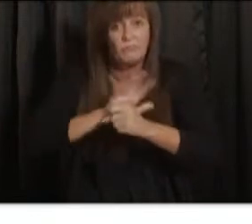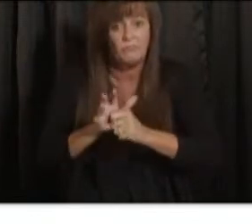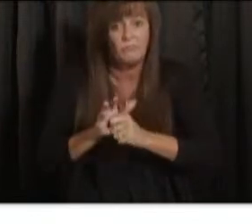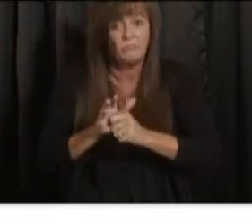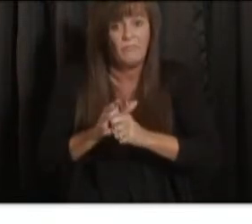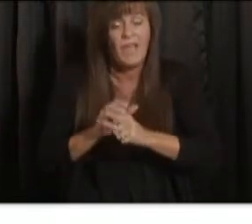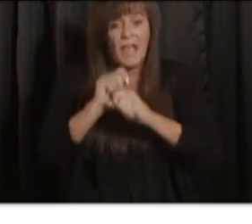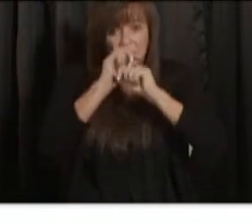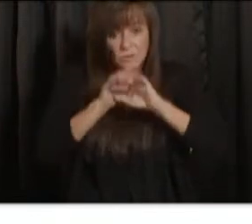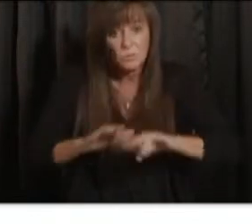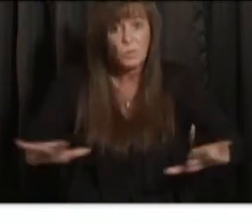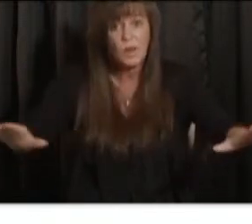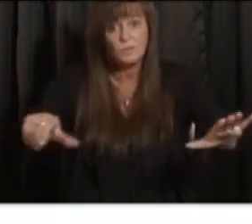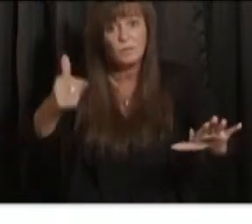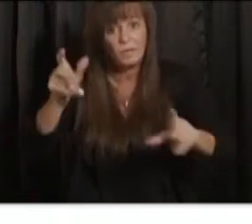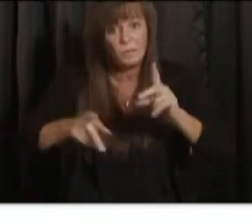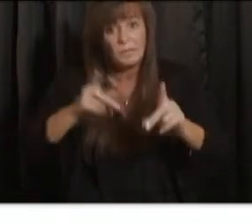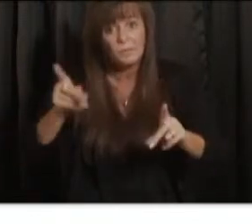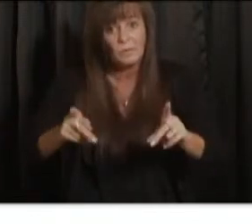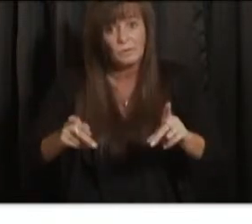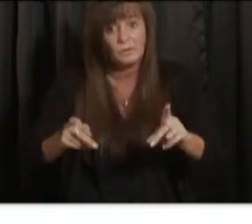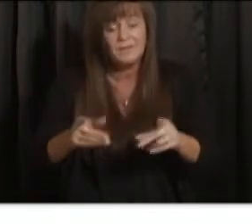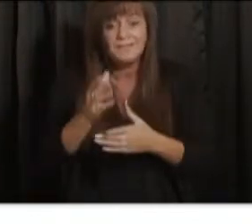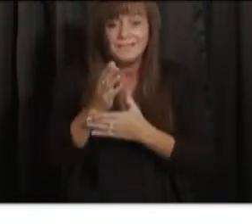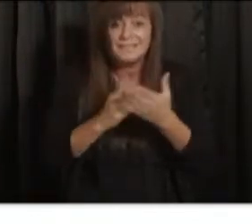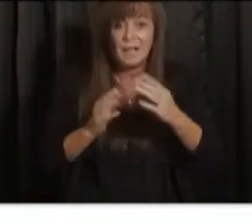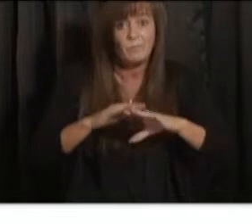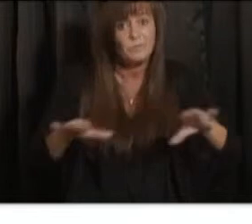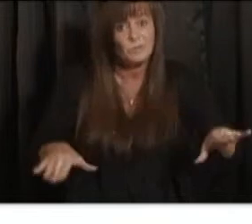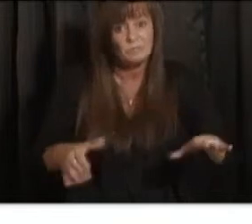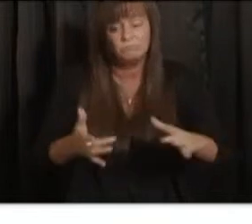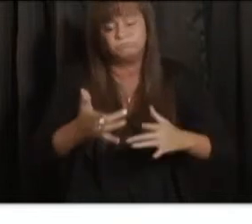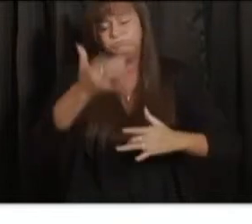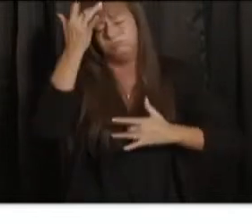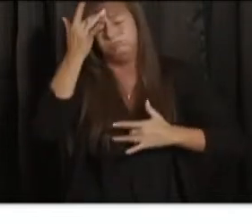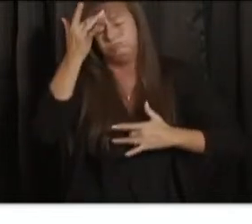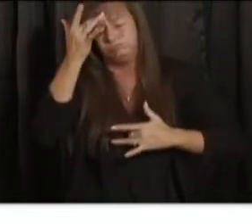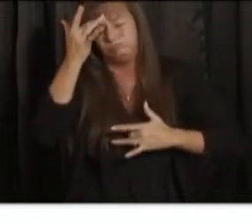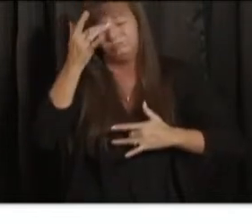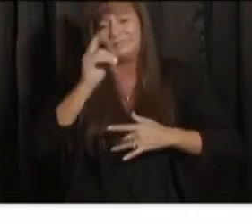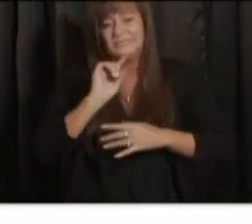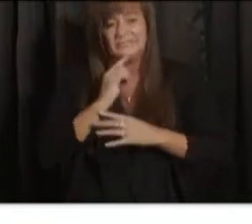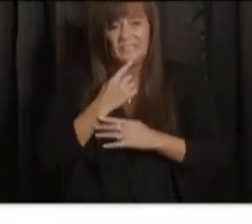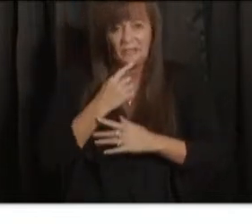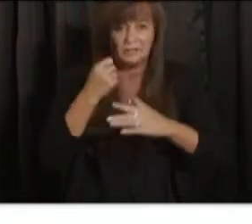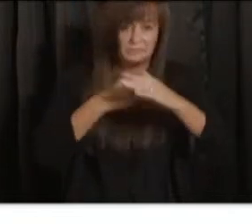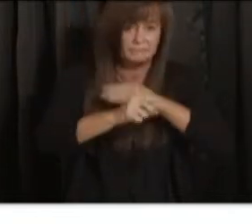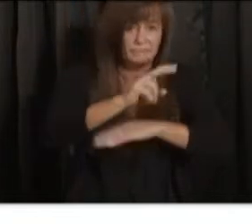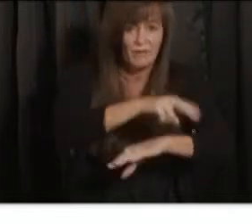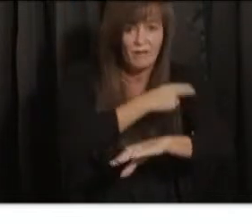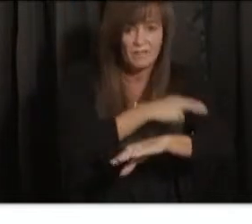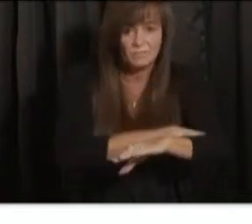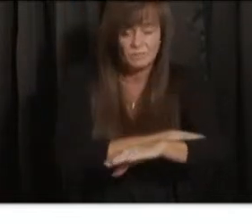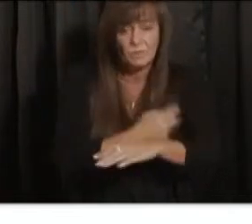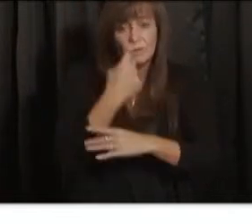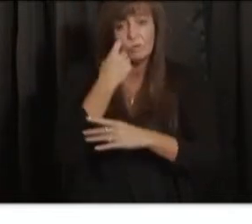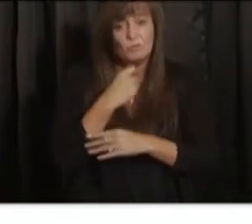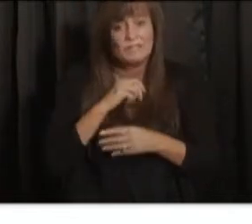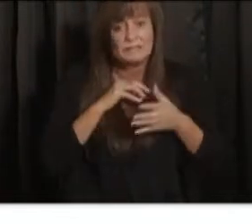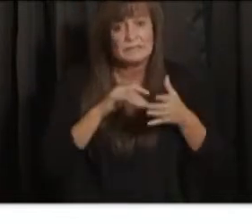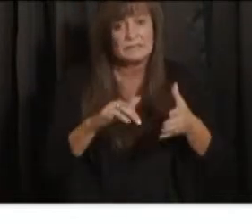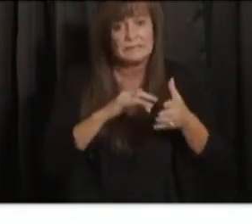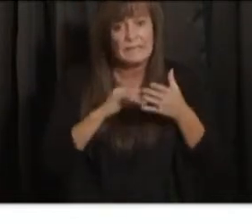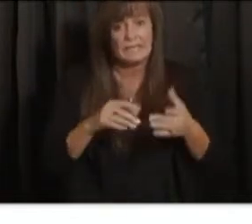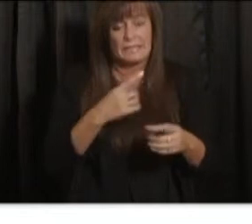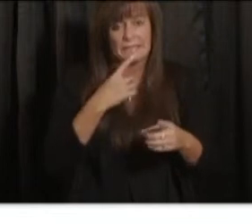people. And some children will get sick enough to need to be hospitalized. A recent study published found that the household